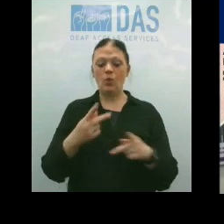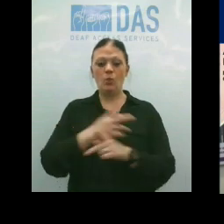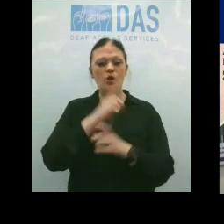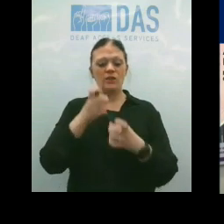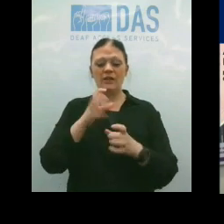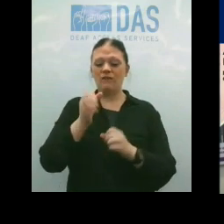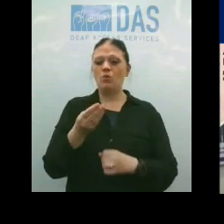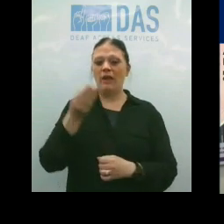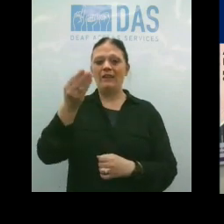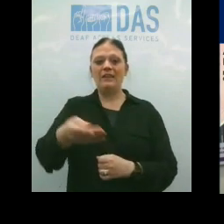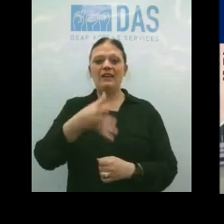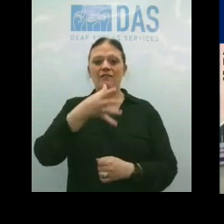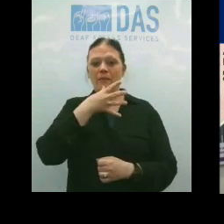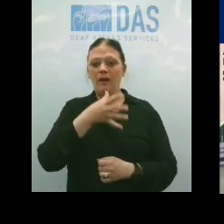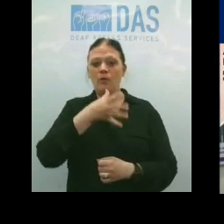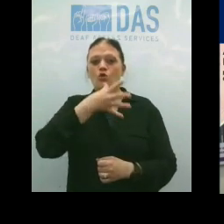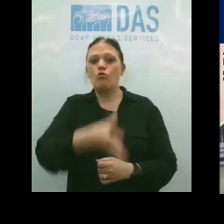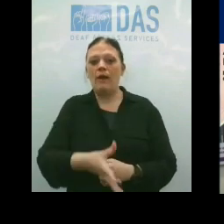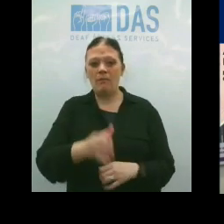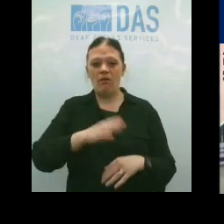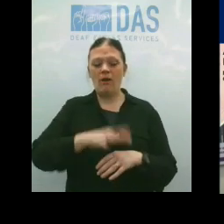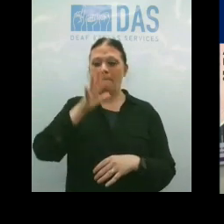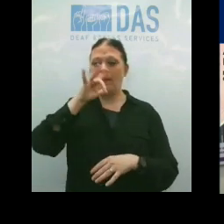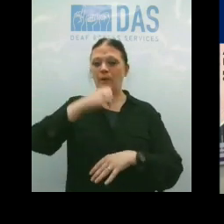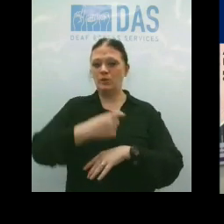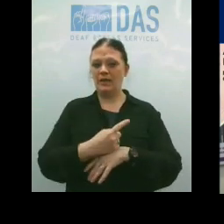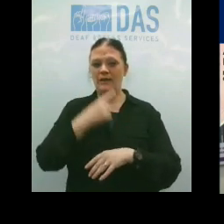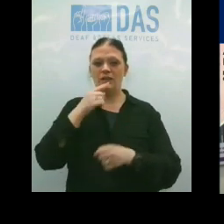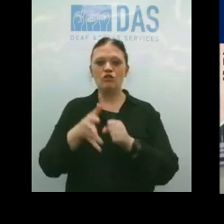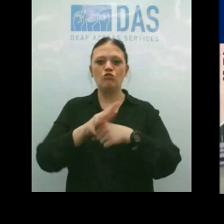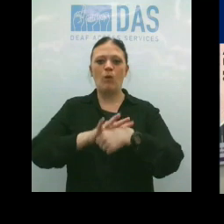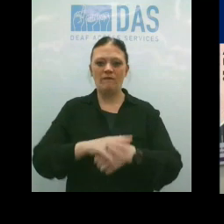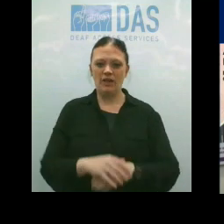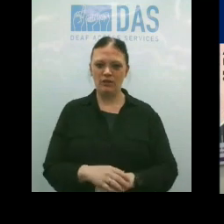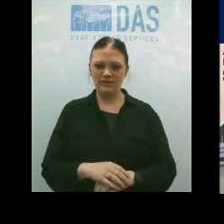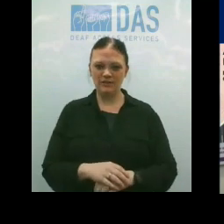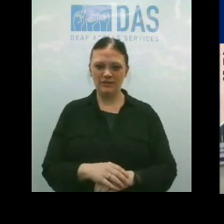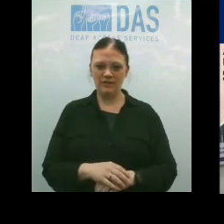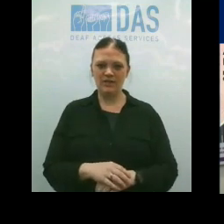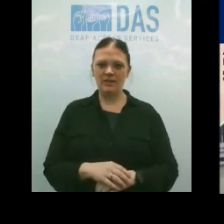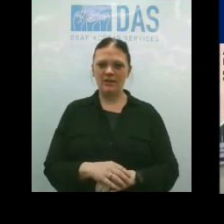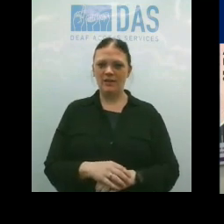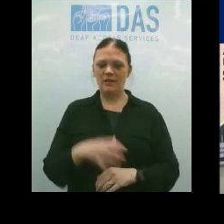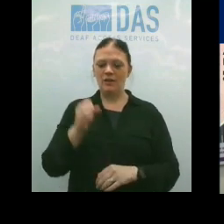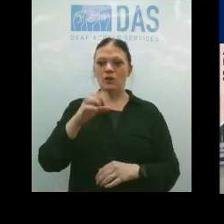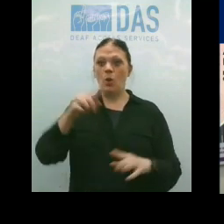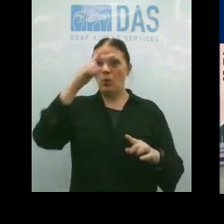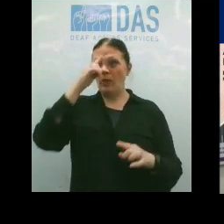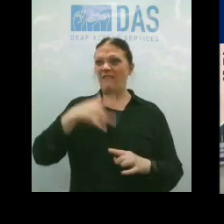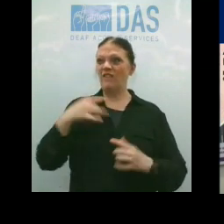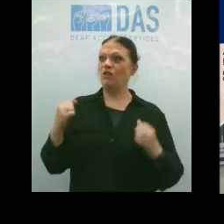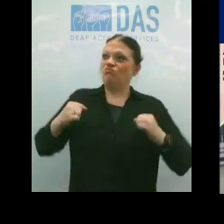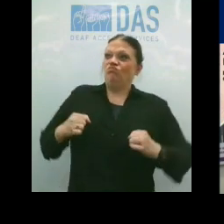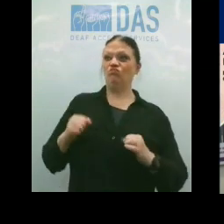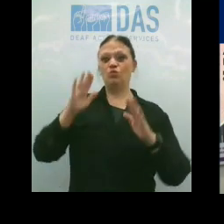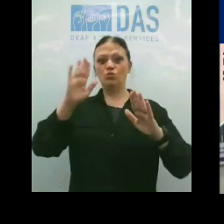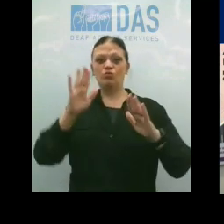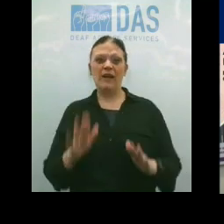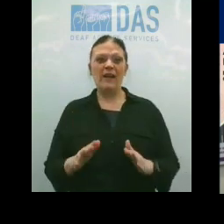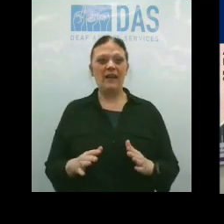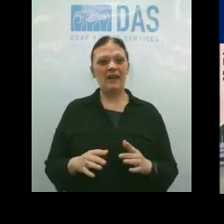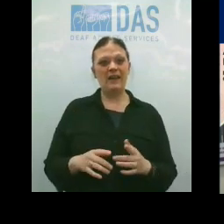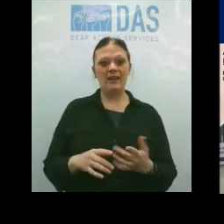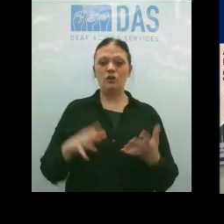could give your mother or grandmother on Mother's Day is the coronavirus. So just because you think you're feeling great, there are